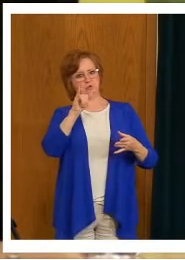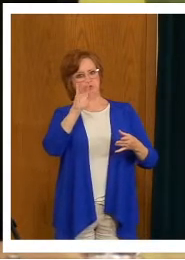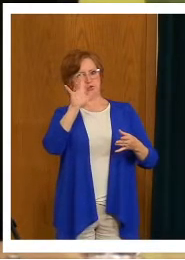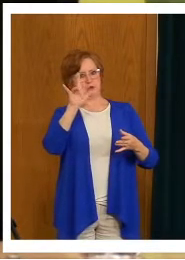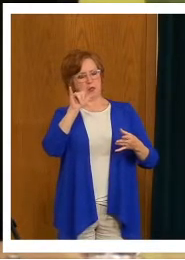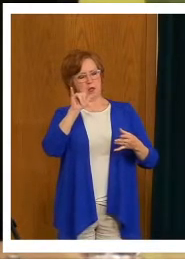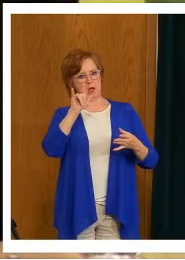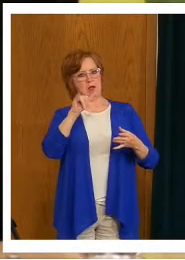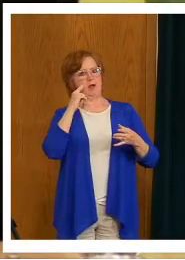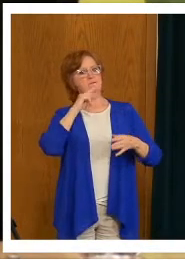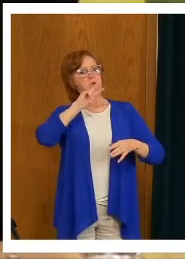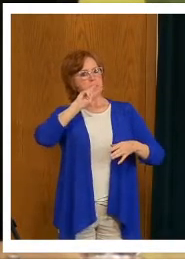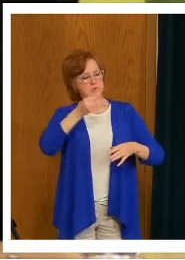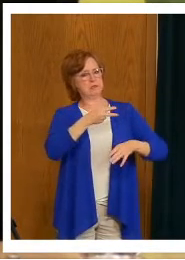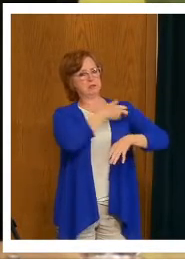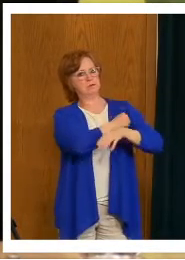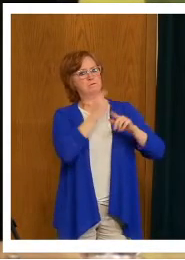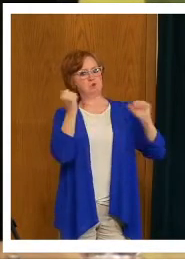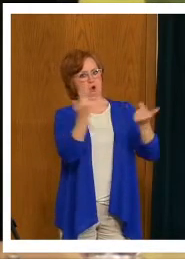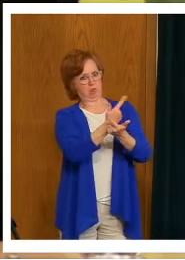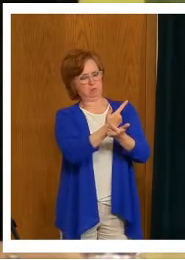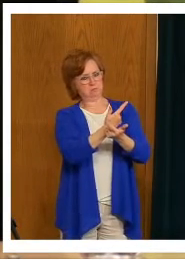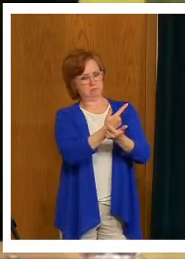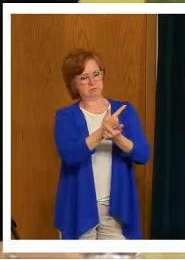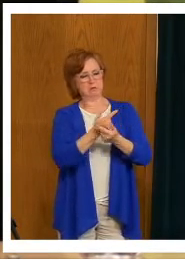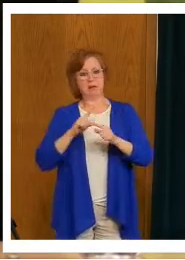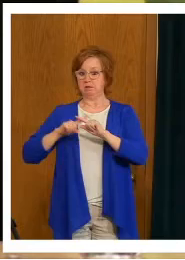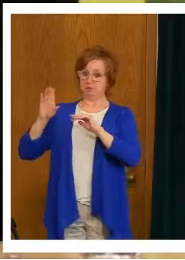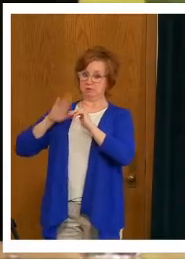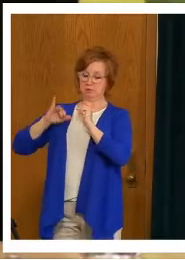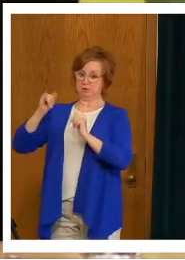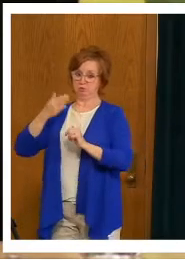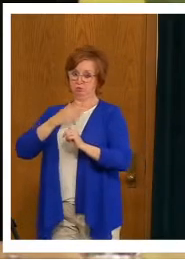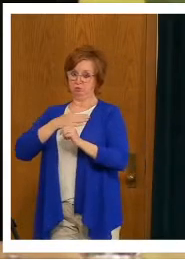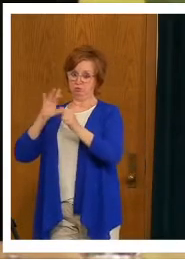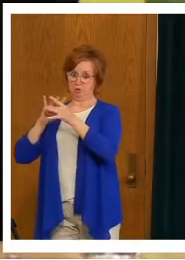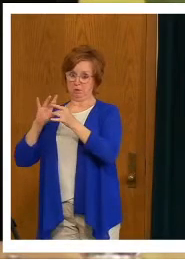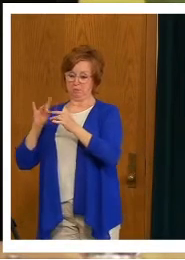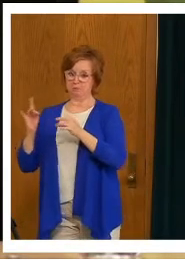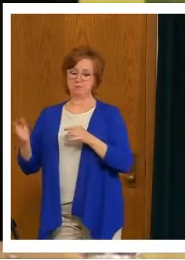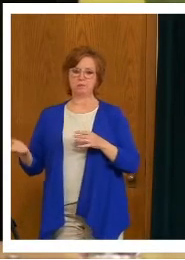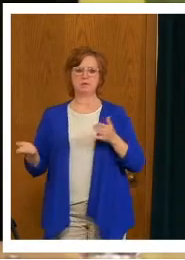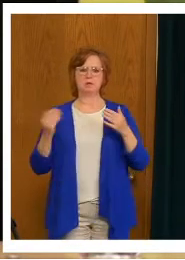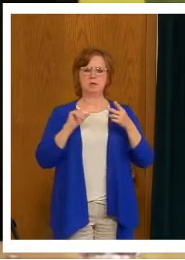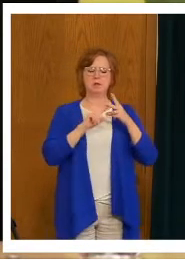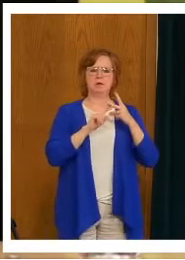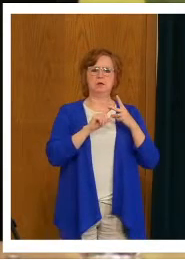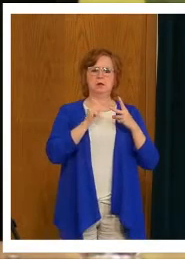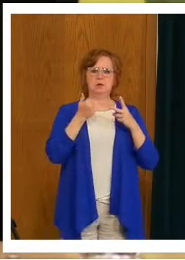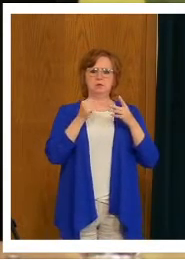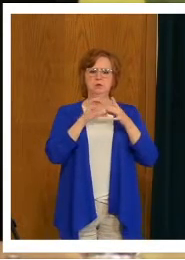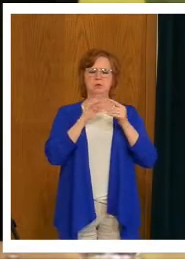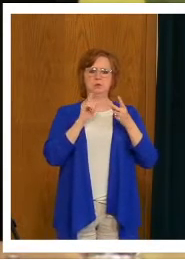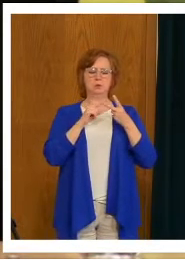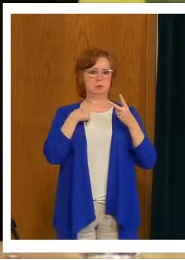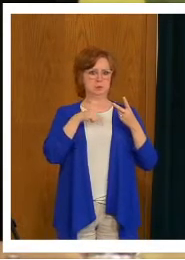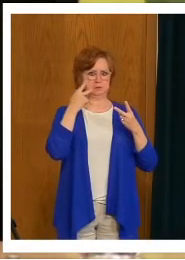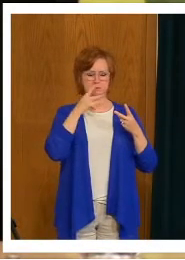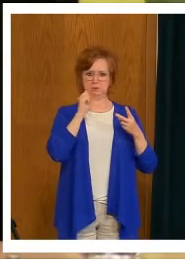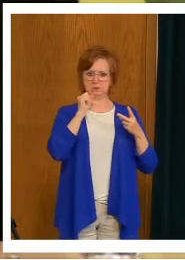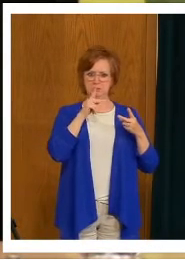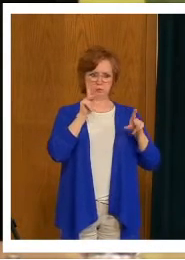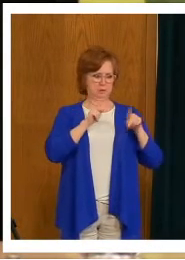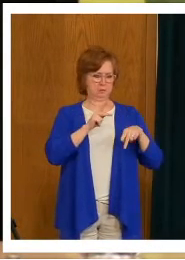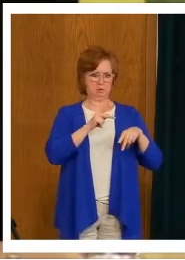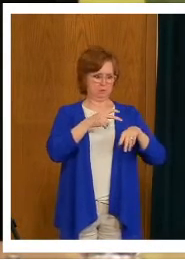Prime Minister had indicated. We're also feeling fairly strong about the vaccination uptake that we're seeing occur here in